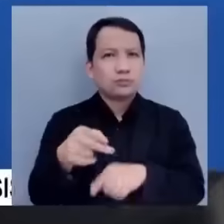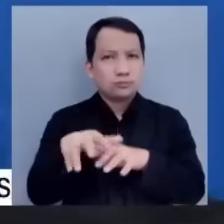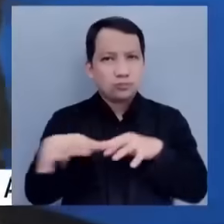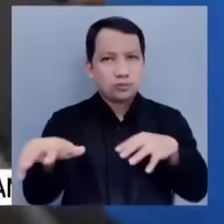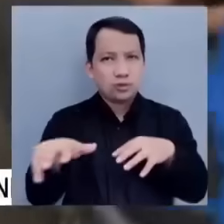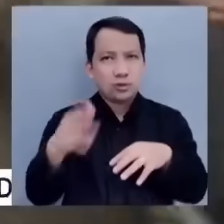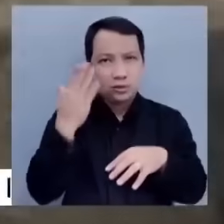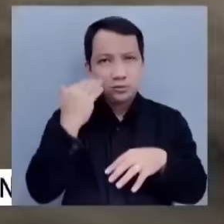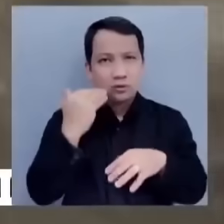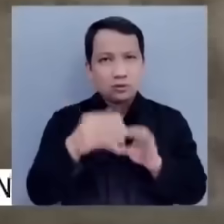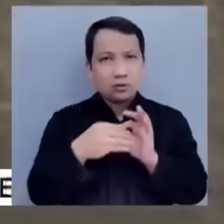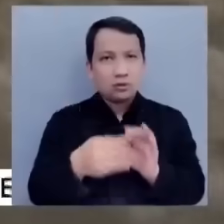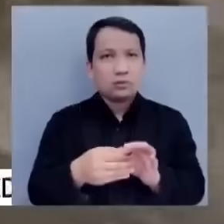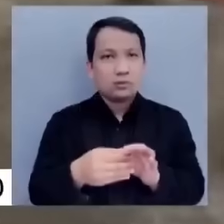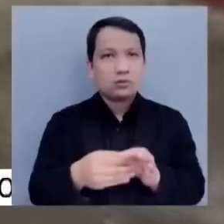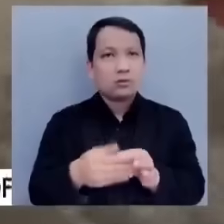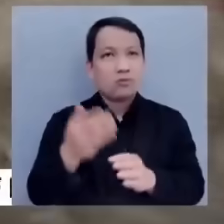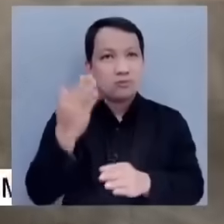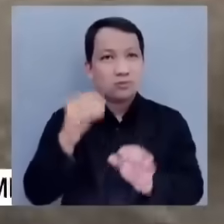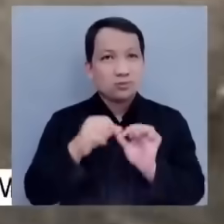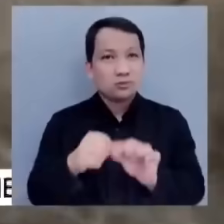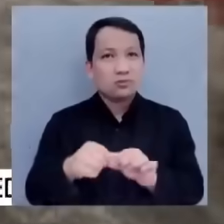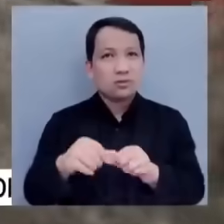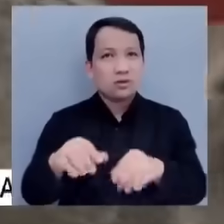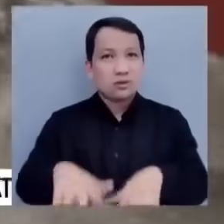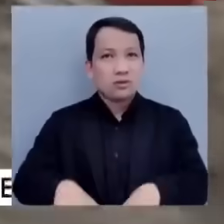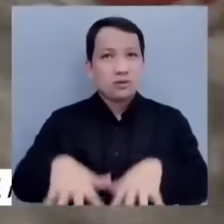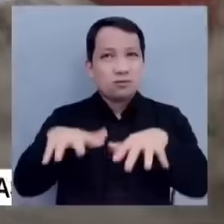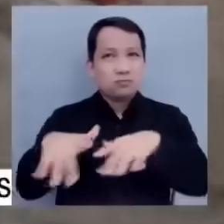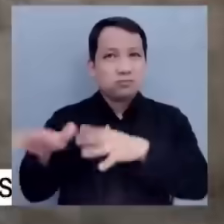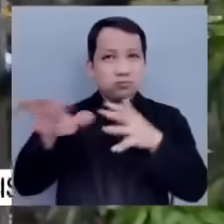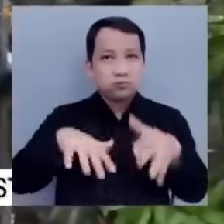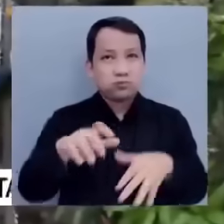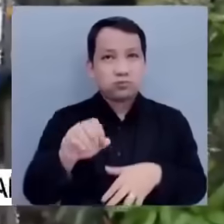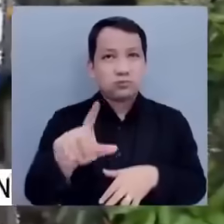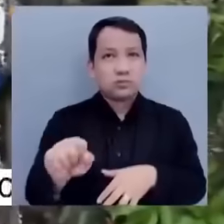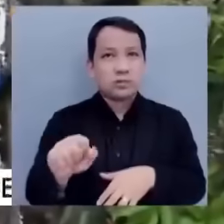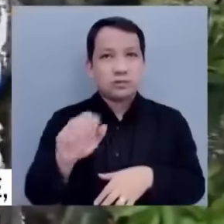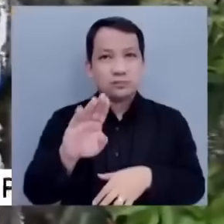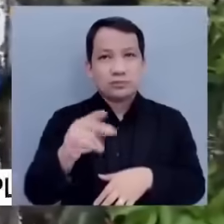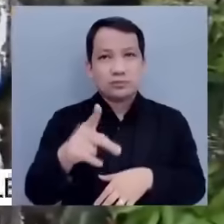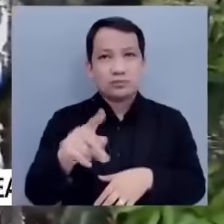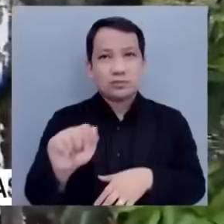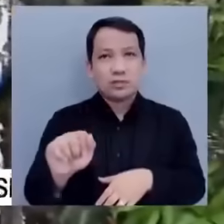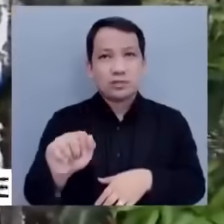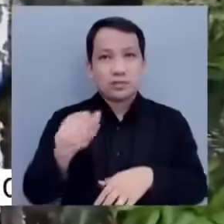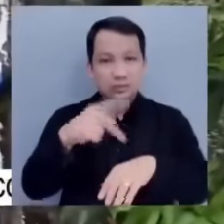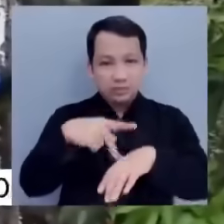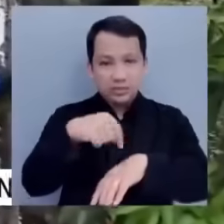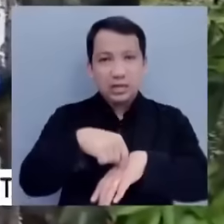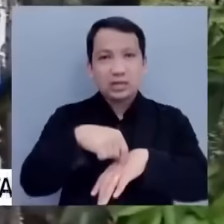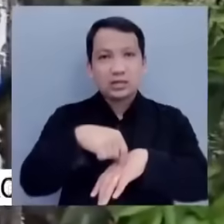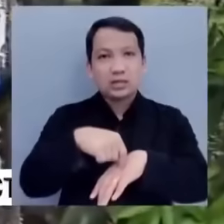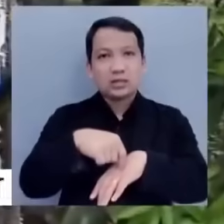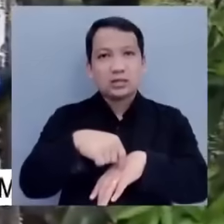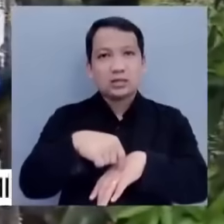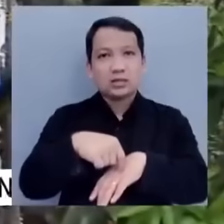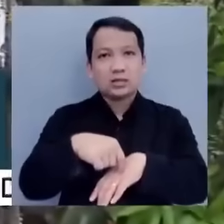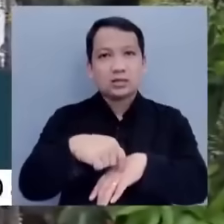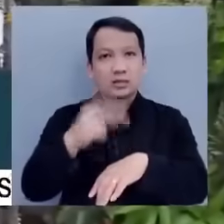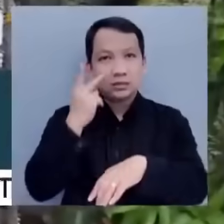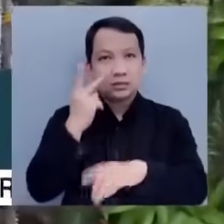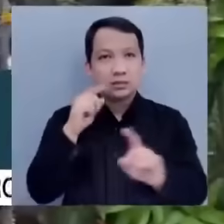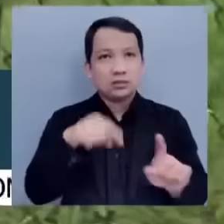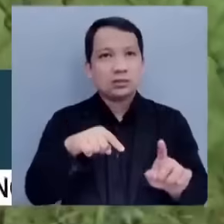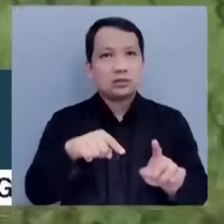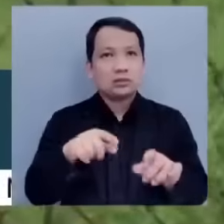themselves in standstill traffic after flooding hit the SLEX's Bikutan exit in Parañaque City. Authorities say, aside